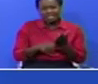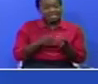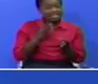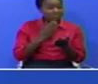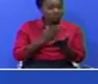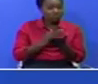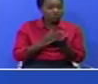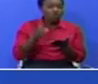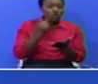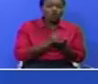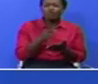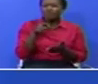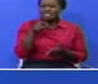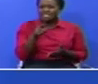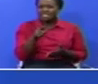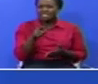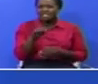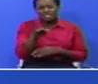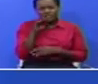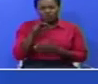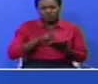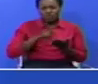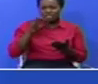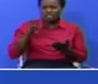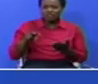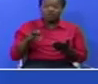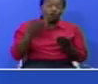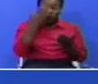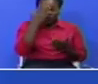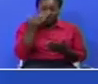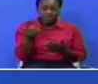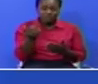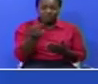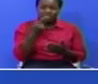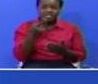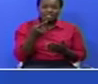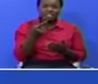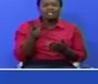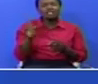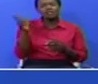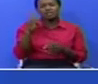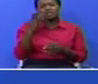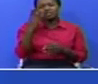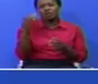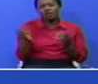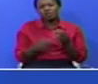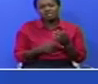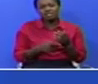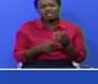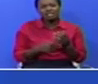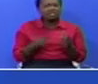not initially requested for that transfer, considering the auditor had only stayed within the ministry for just 4 months. He could not